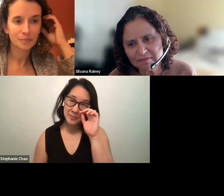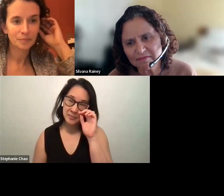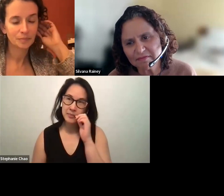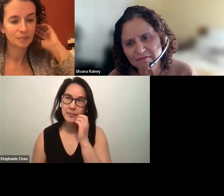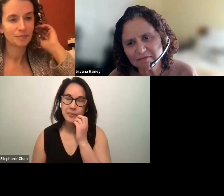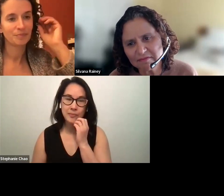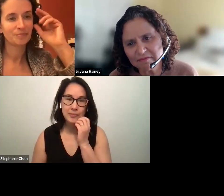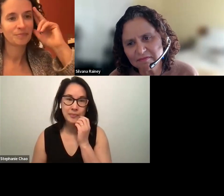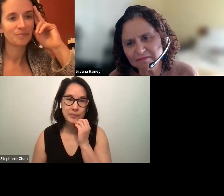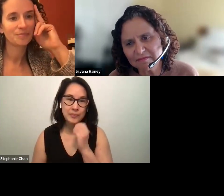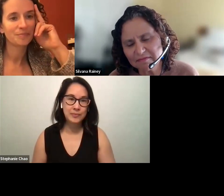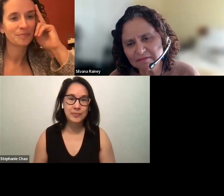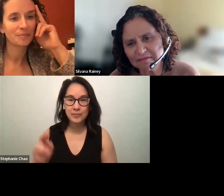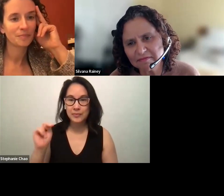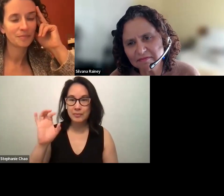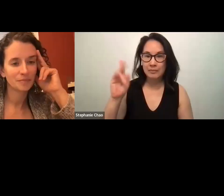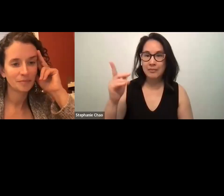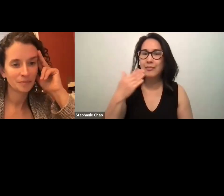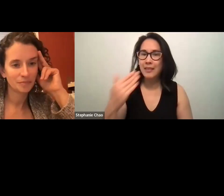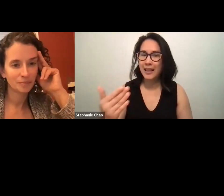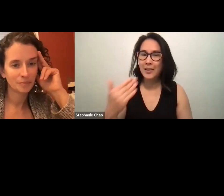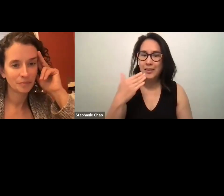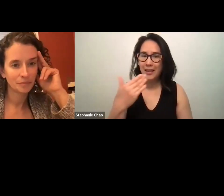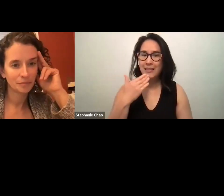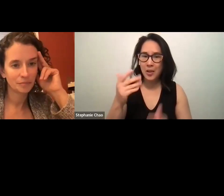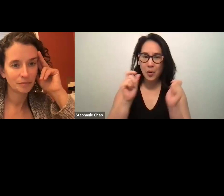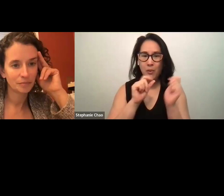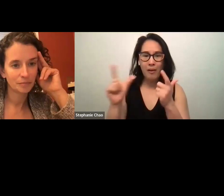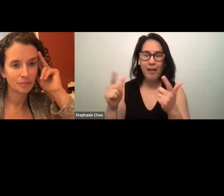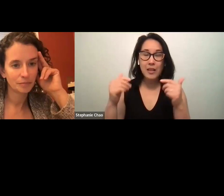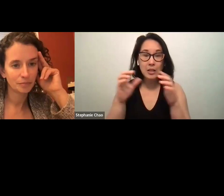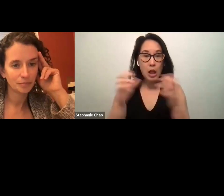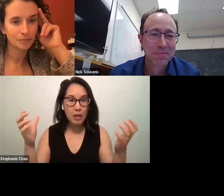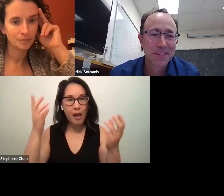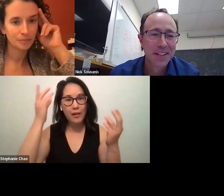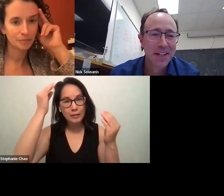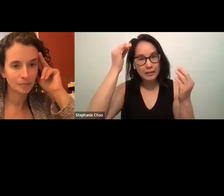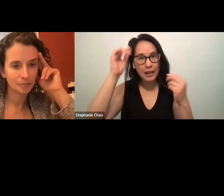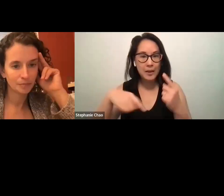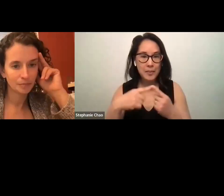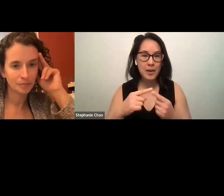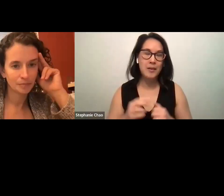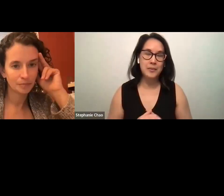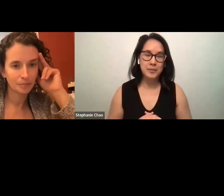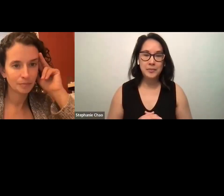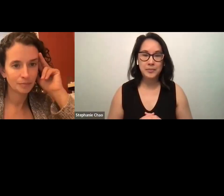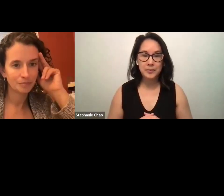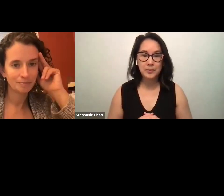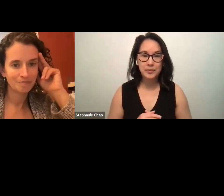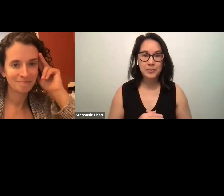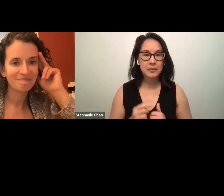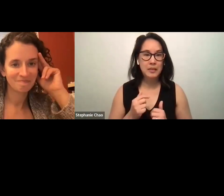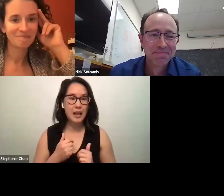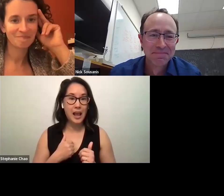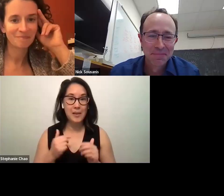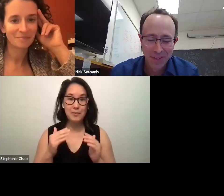Thank you. Yeah, thank you all. Goodness, there's so much to think about. I think I'm going on with the next question. Is